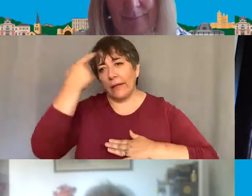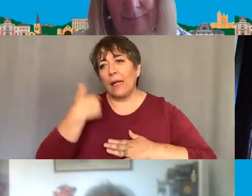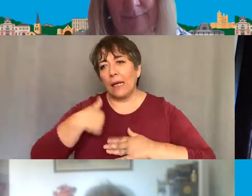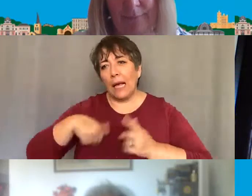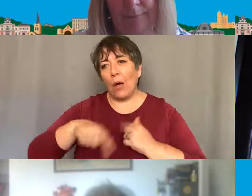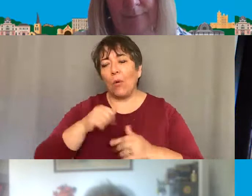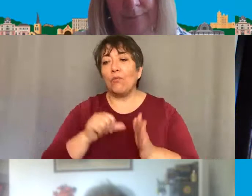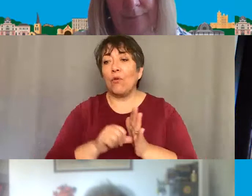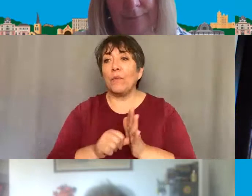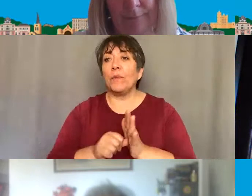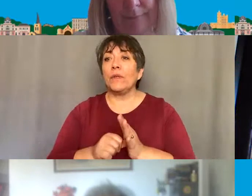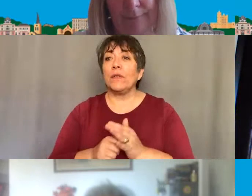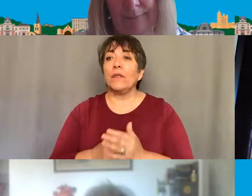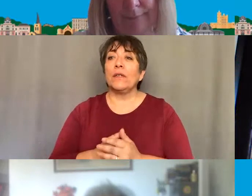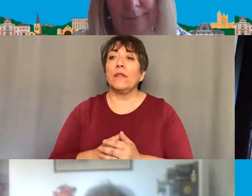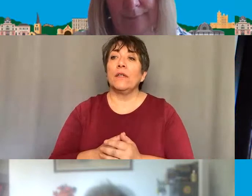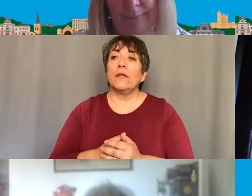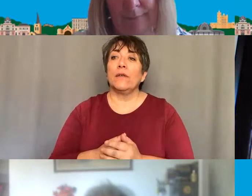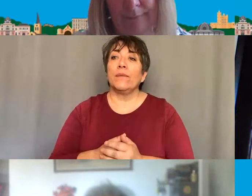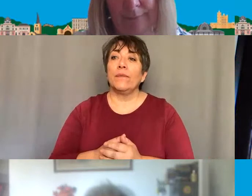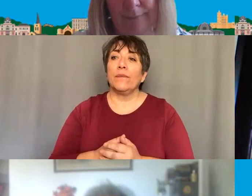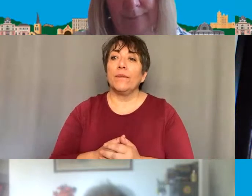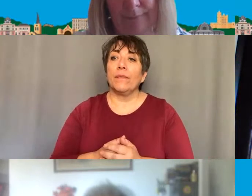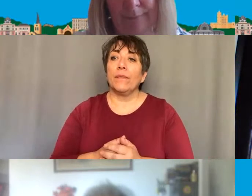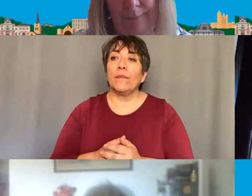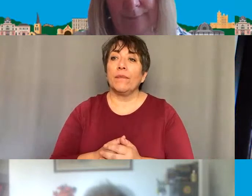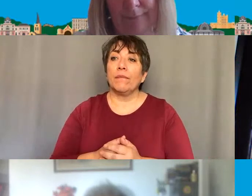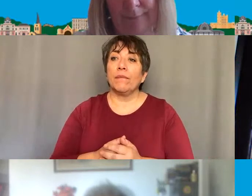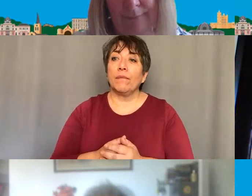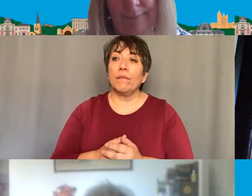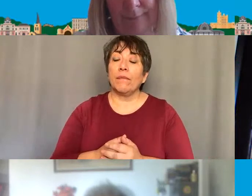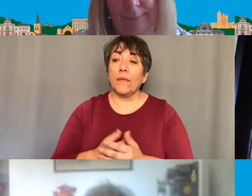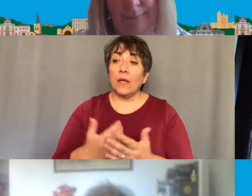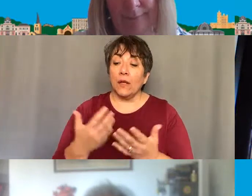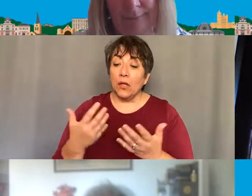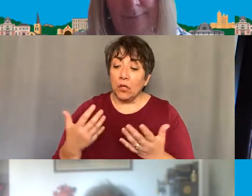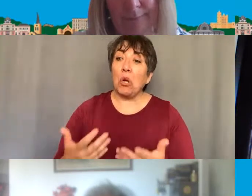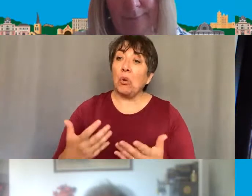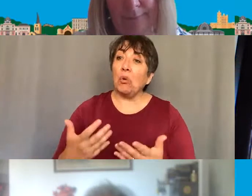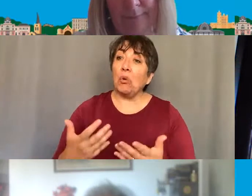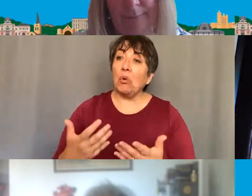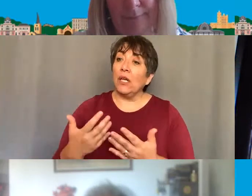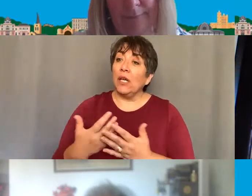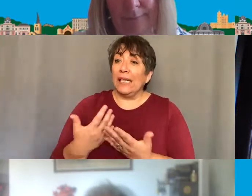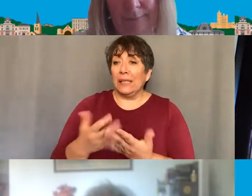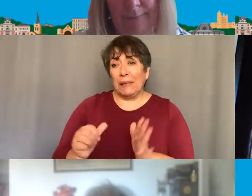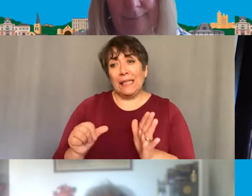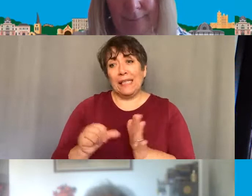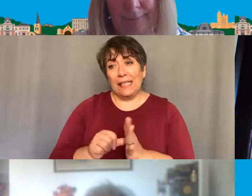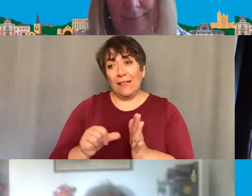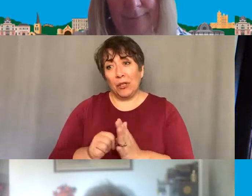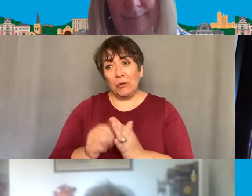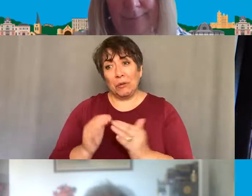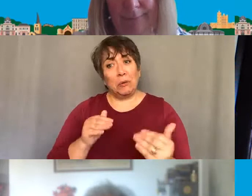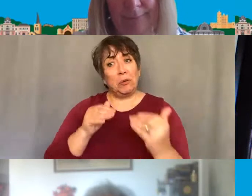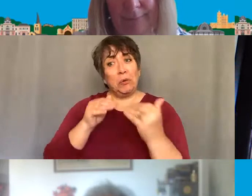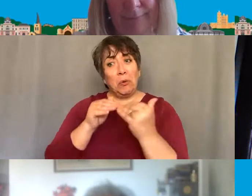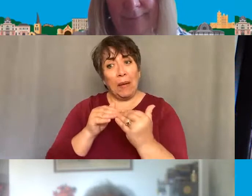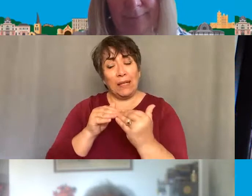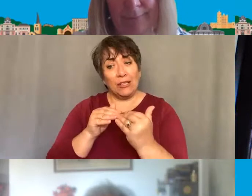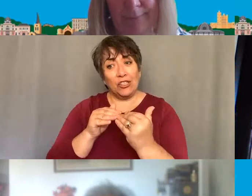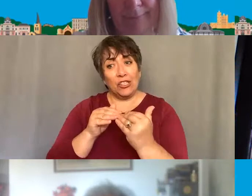between delivering the patient's service that we want to and being able to meet the demand. Our call handlers would love